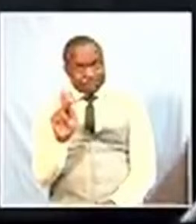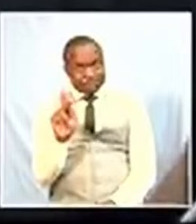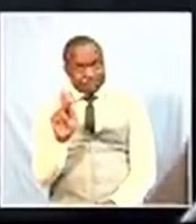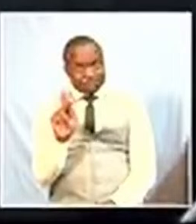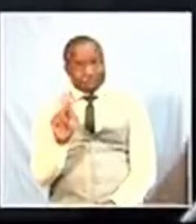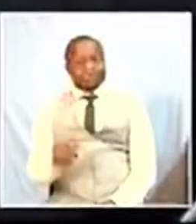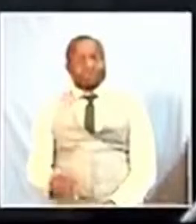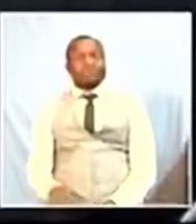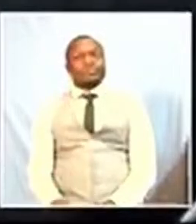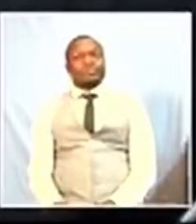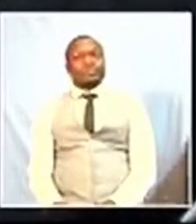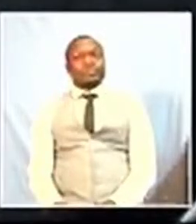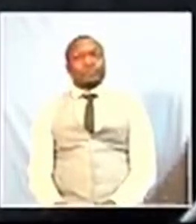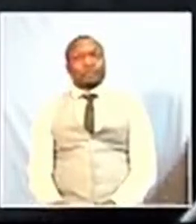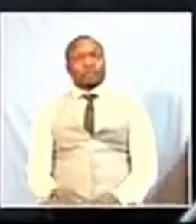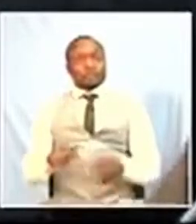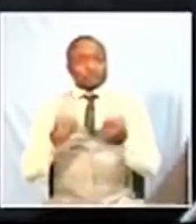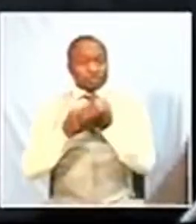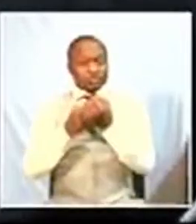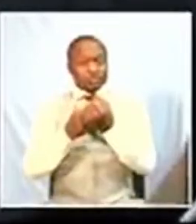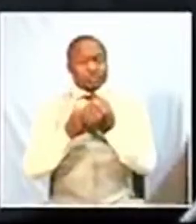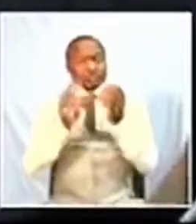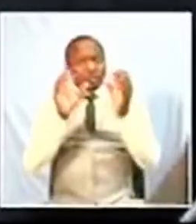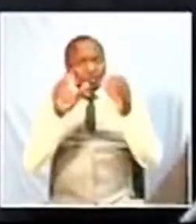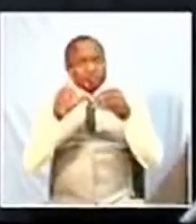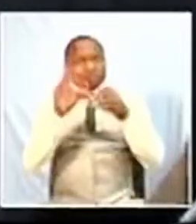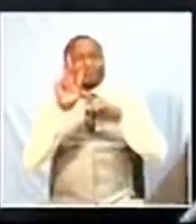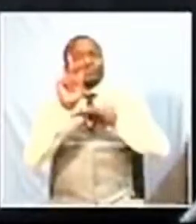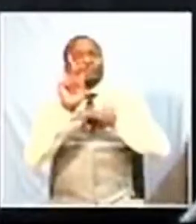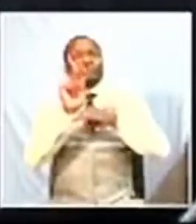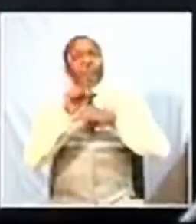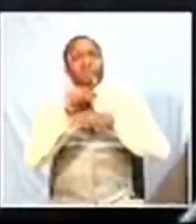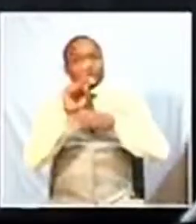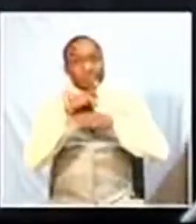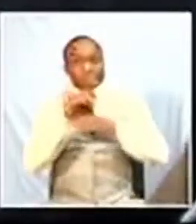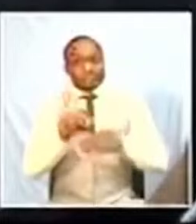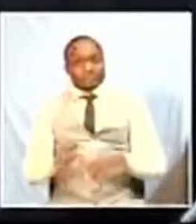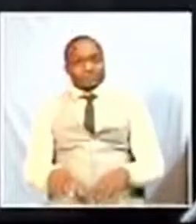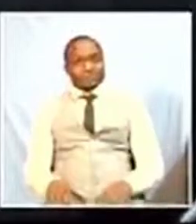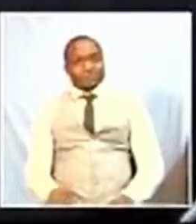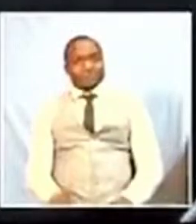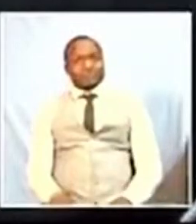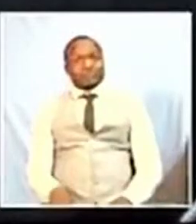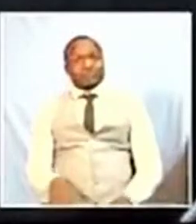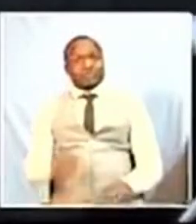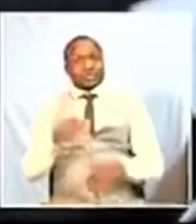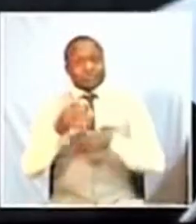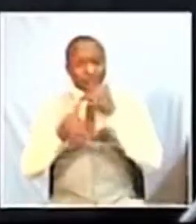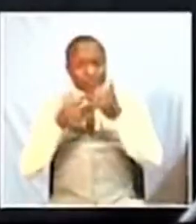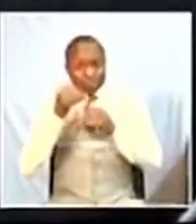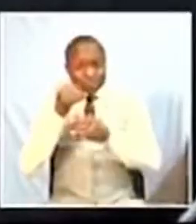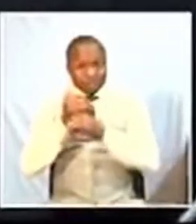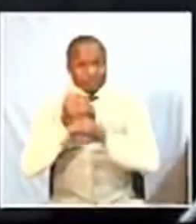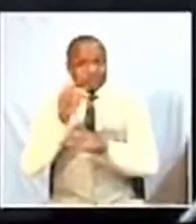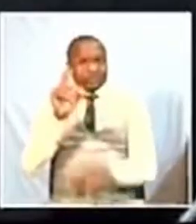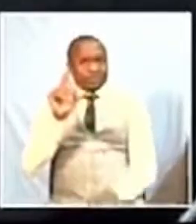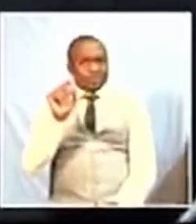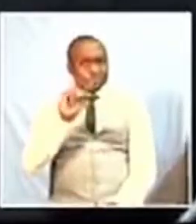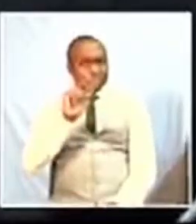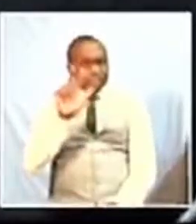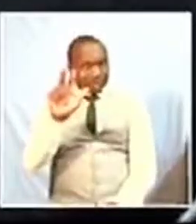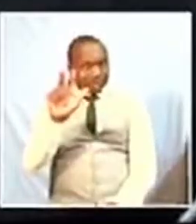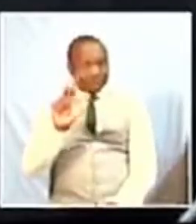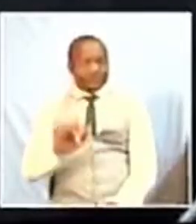as towards funding for community projects, and within the fiscal year of